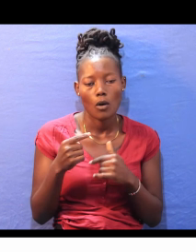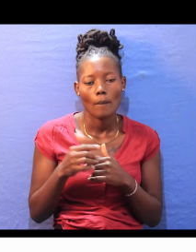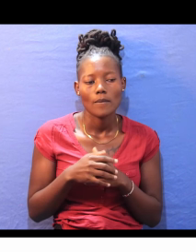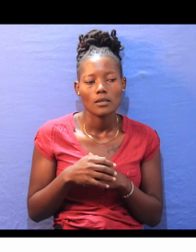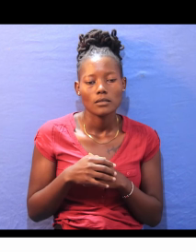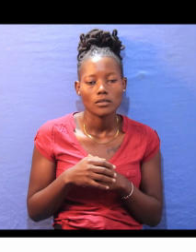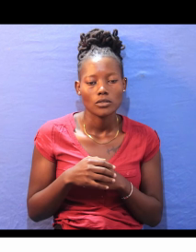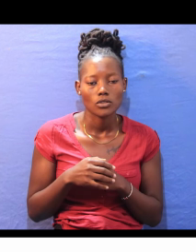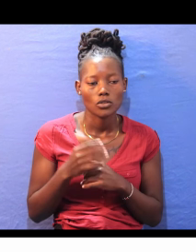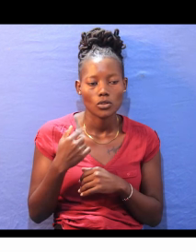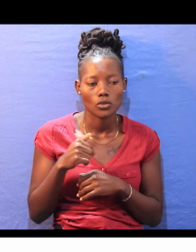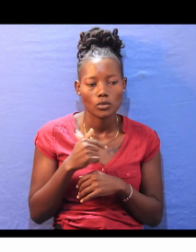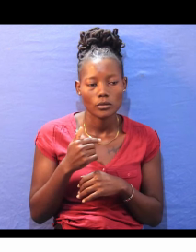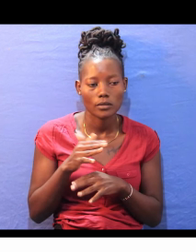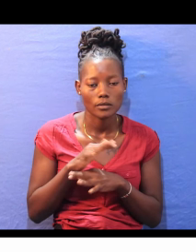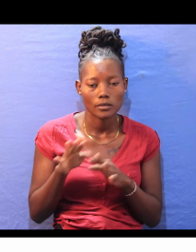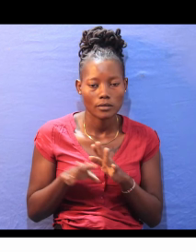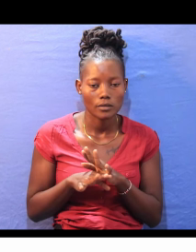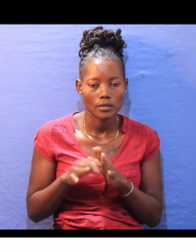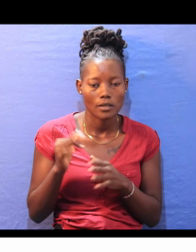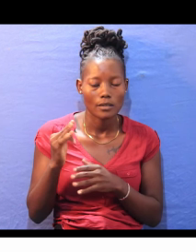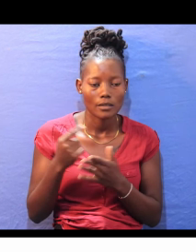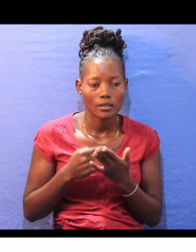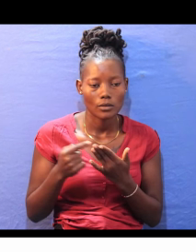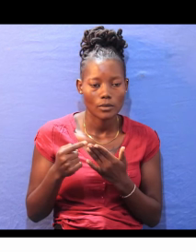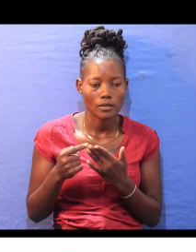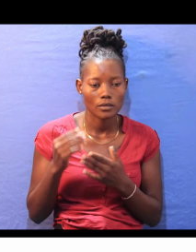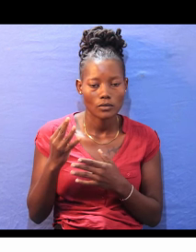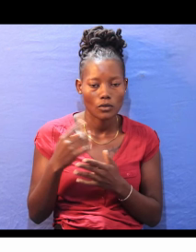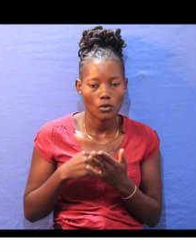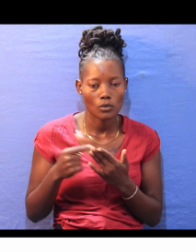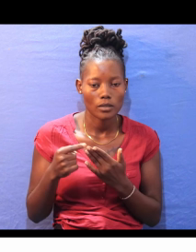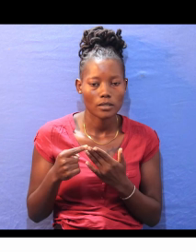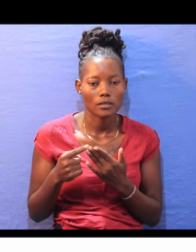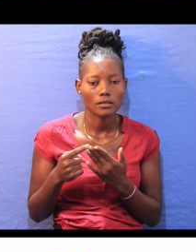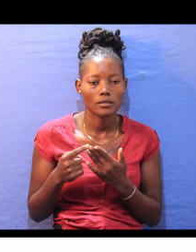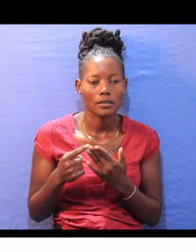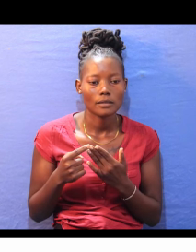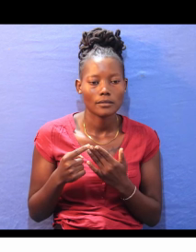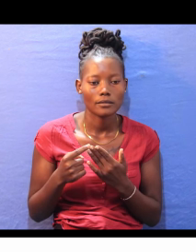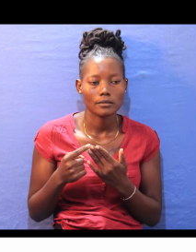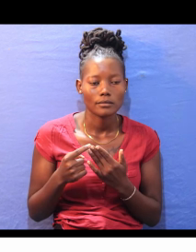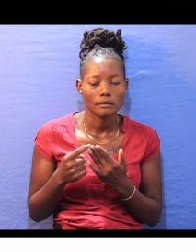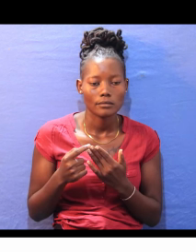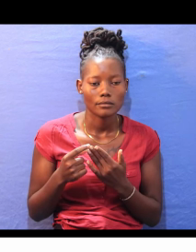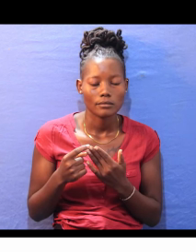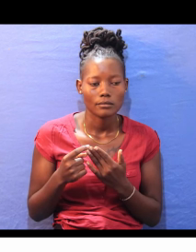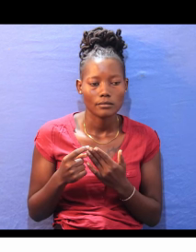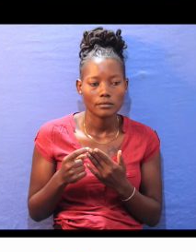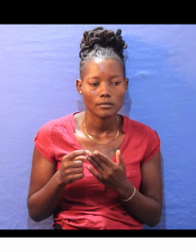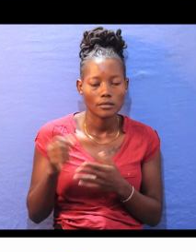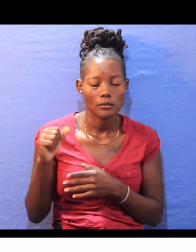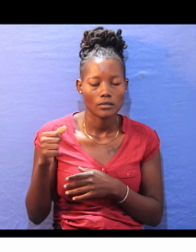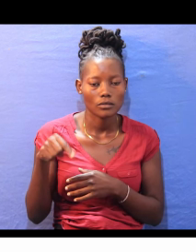We eliminate everything 3 to 6 weeks, 3 weeks out, 4 weeks out, except snatch, clean, jerk, and